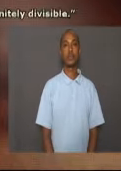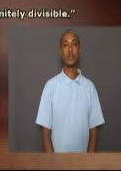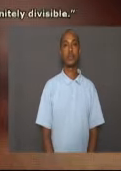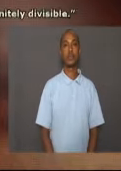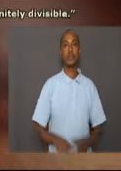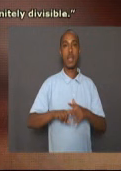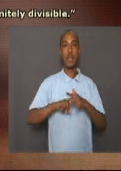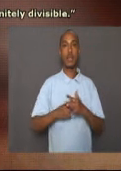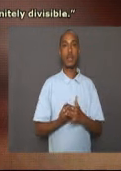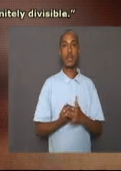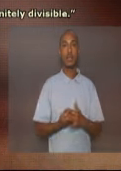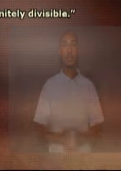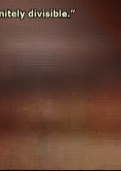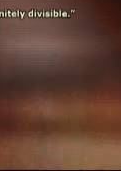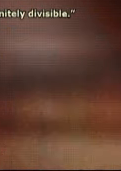Begin.